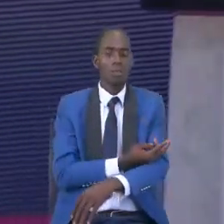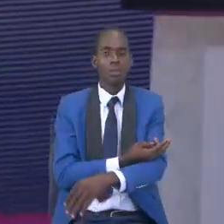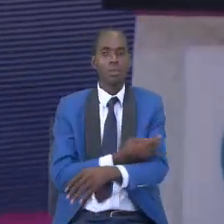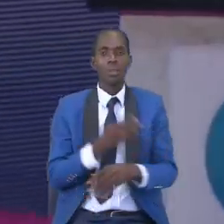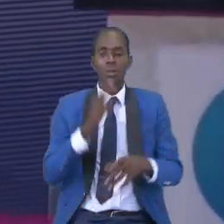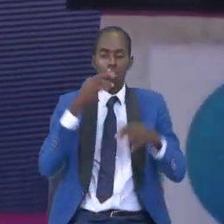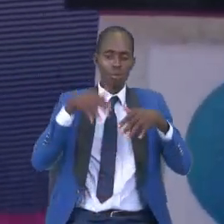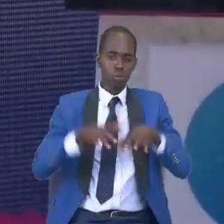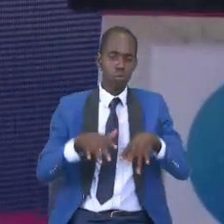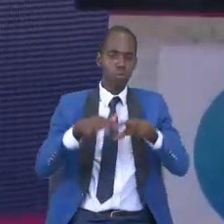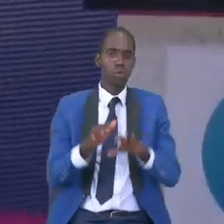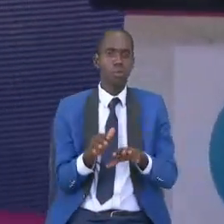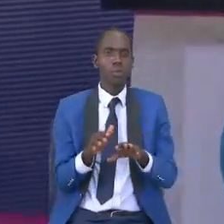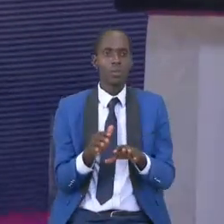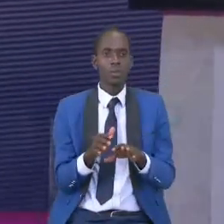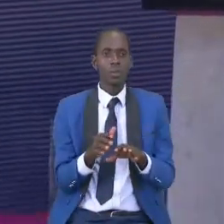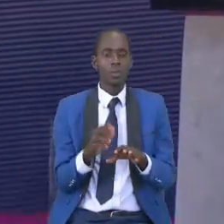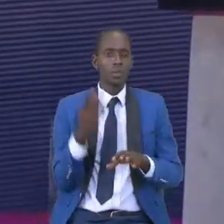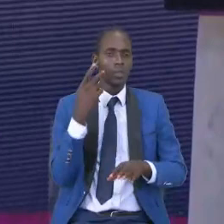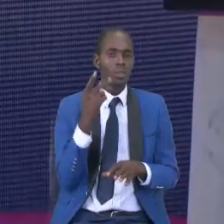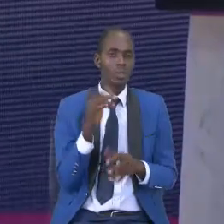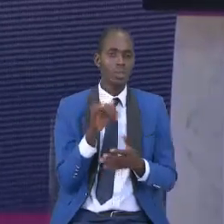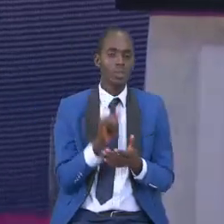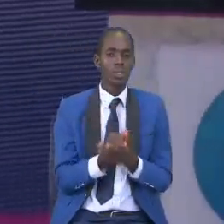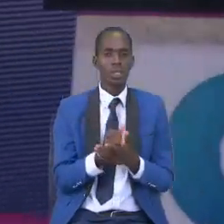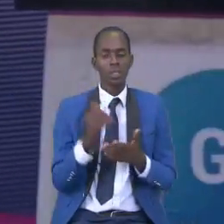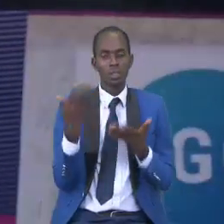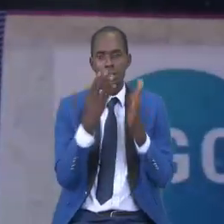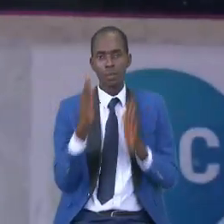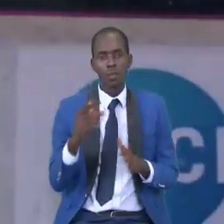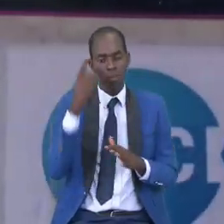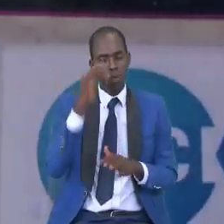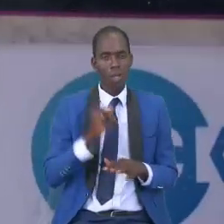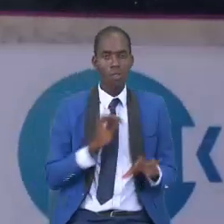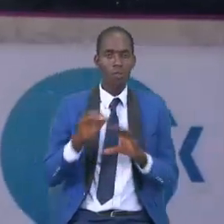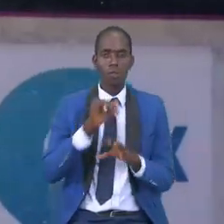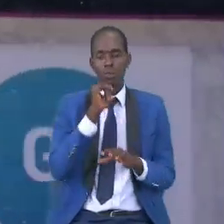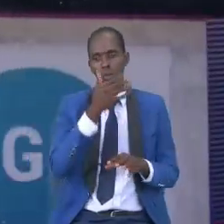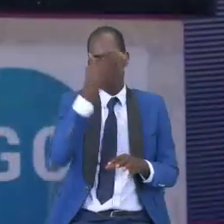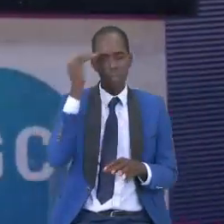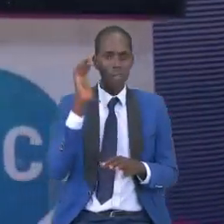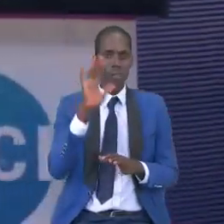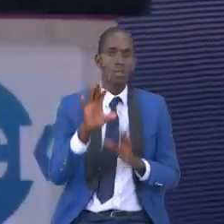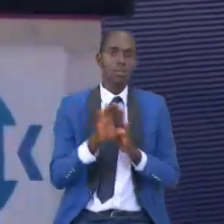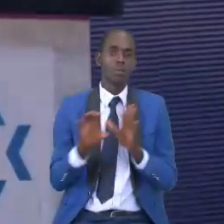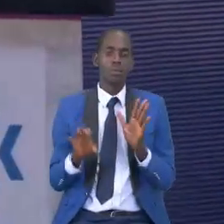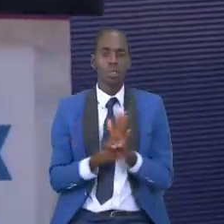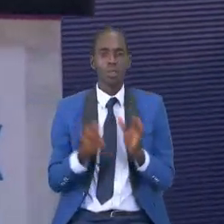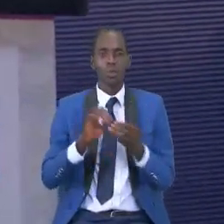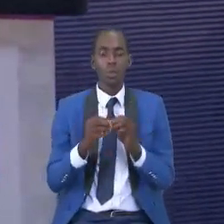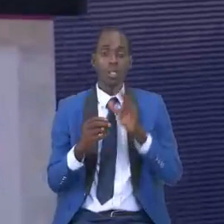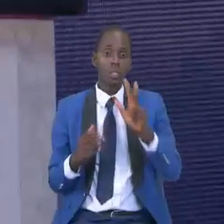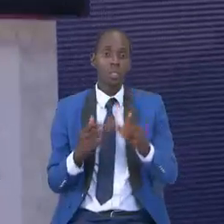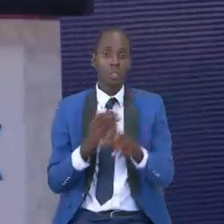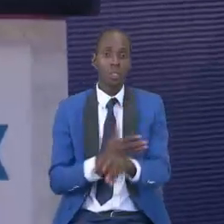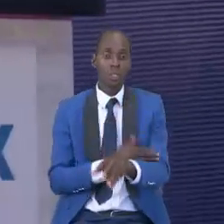for I do not forget thy commandments. Number three here, we're looking at number three. In number three, it says, the